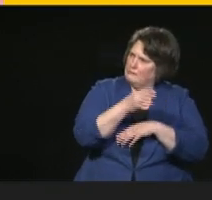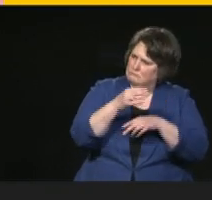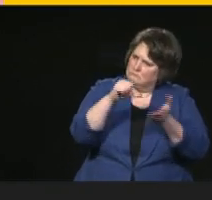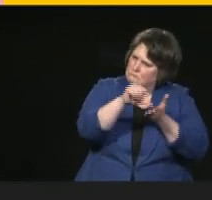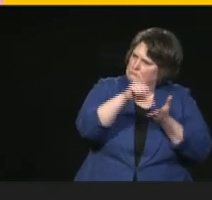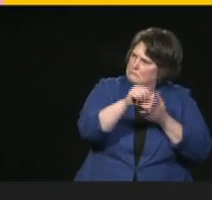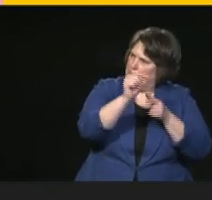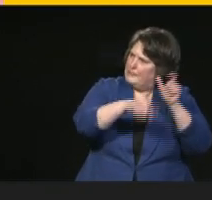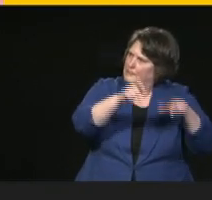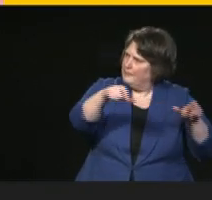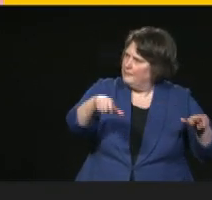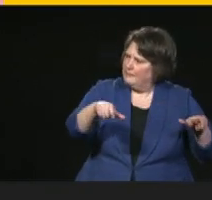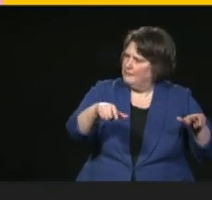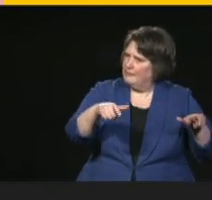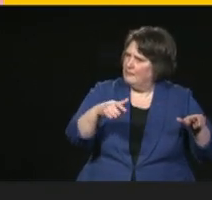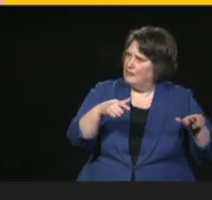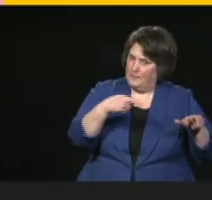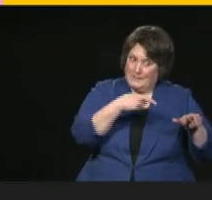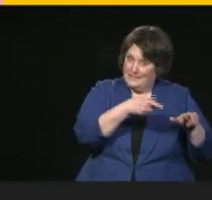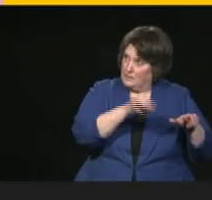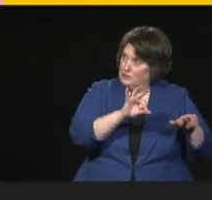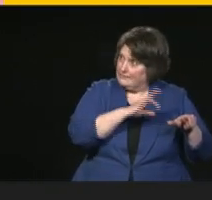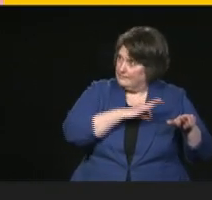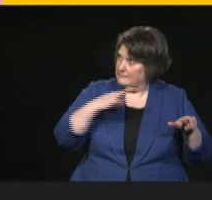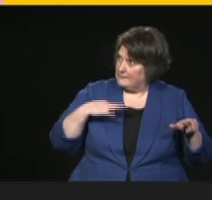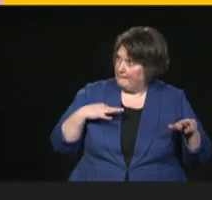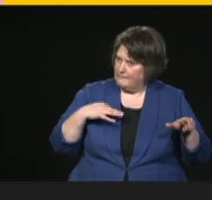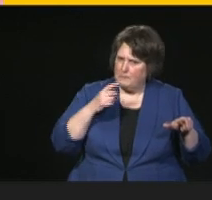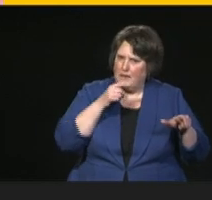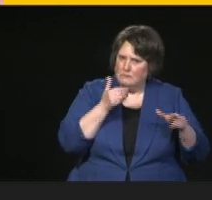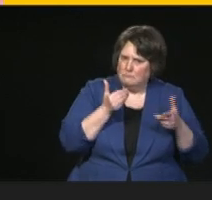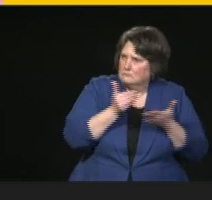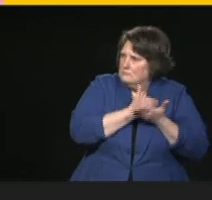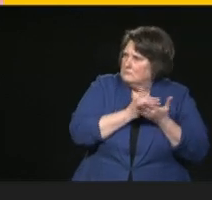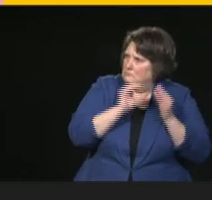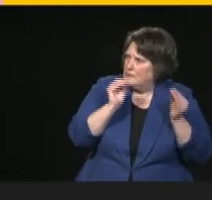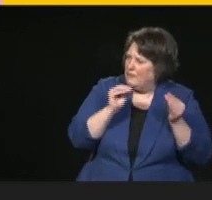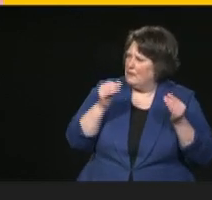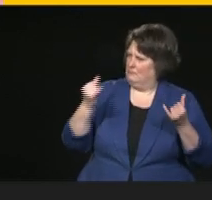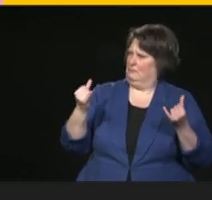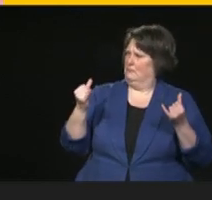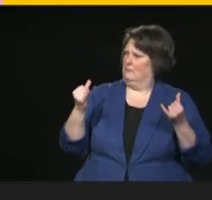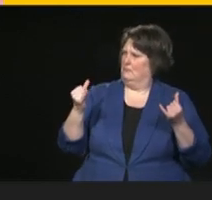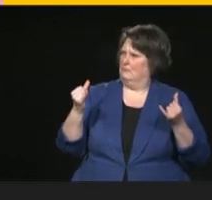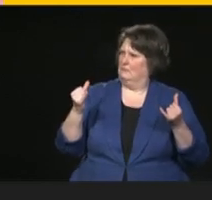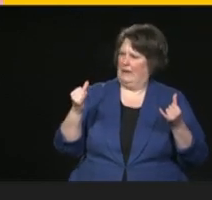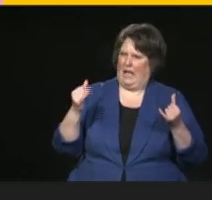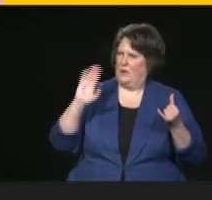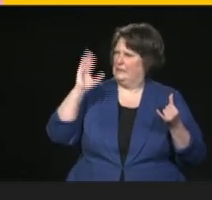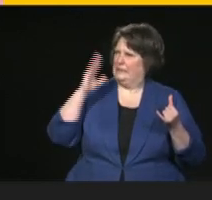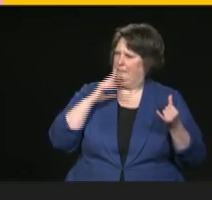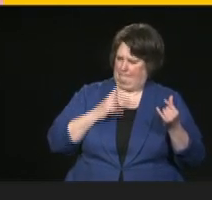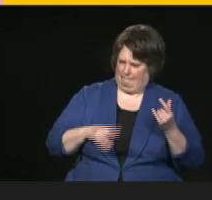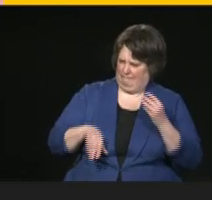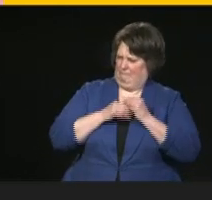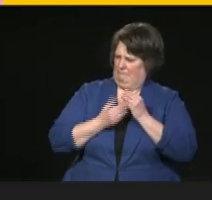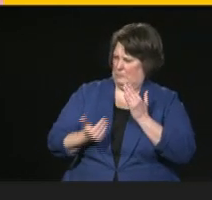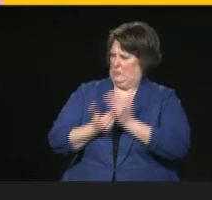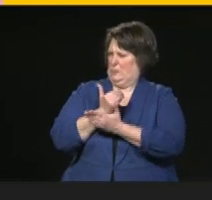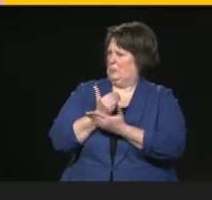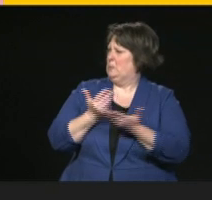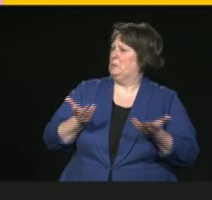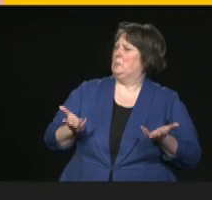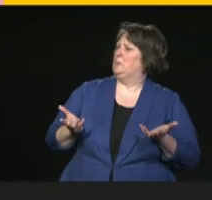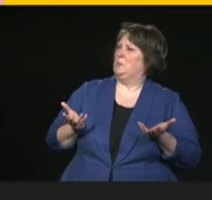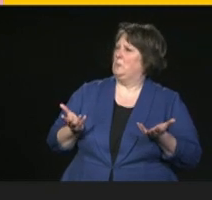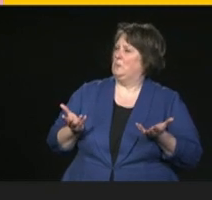employees but without revenue. Now you're changing course. Is that because the companies refused